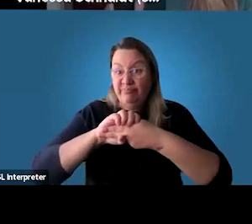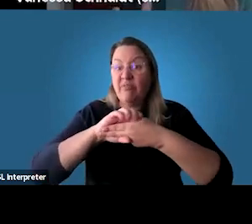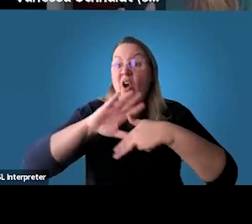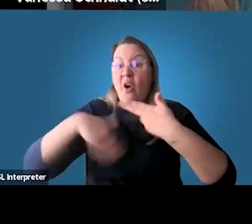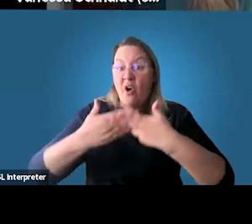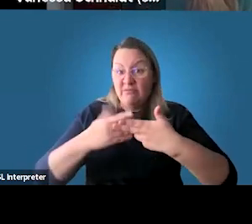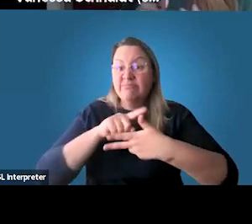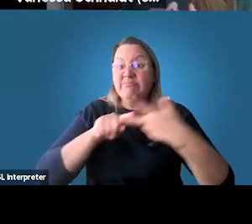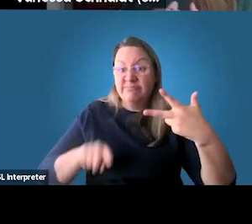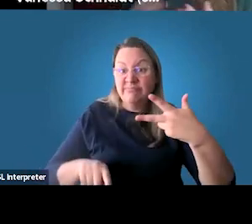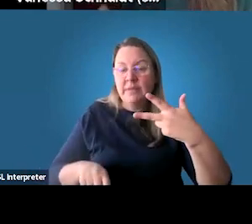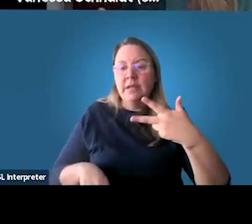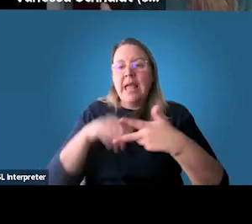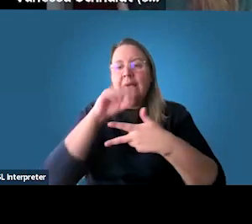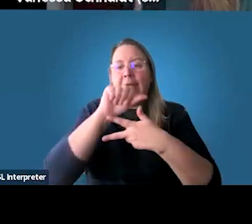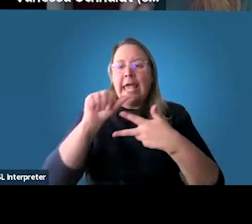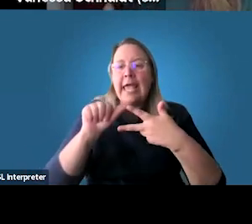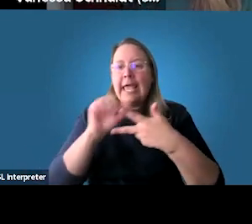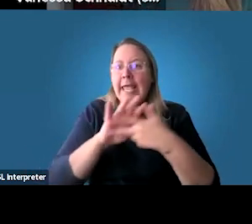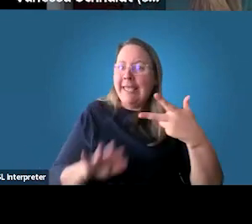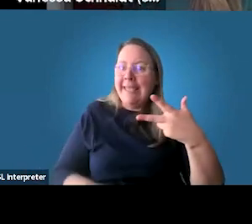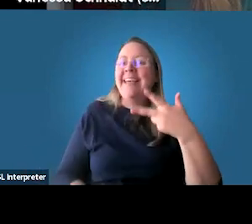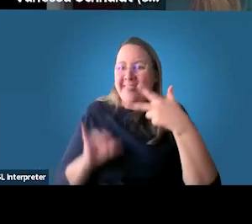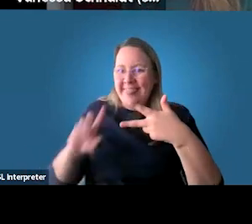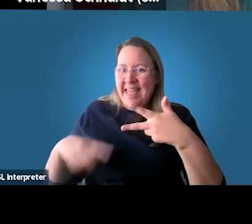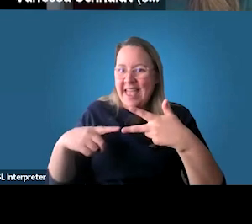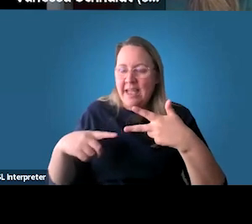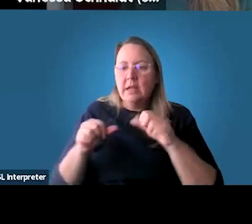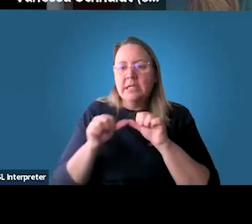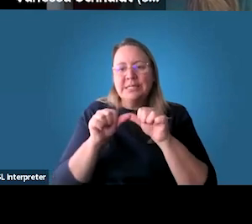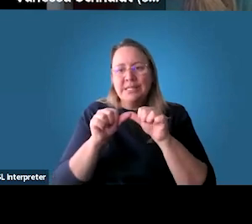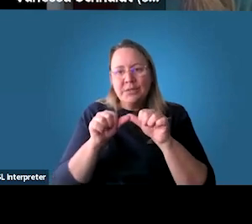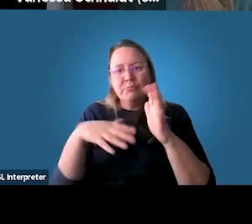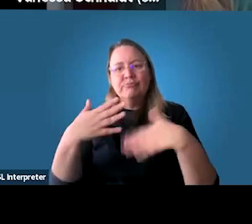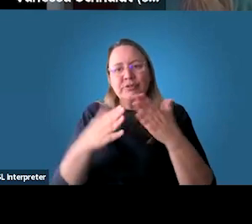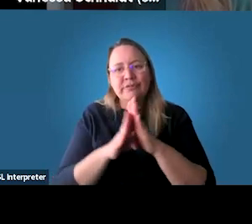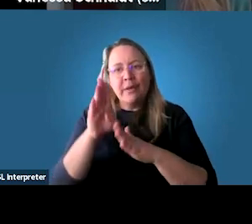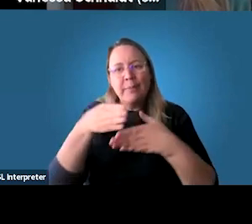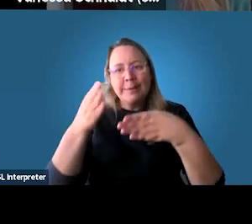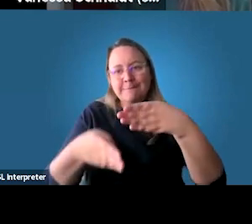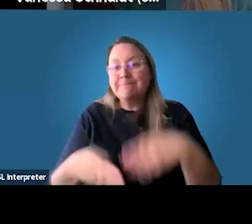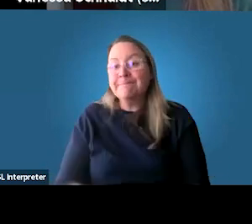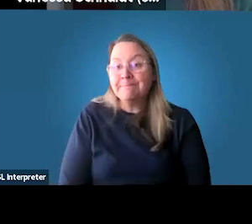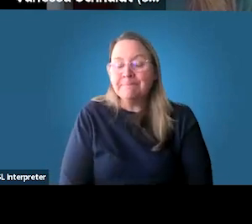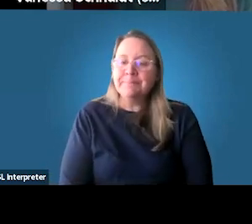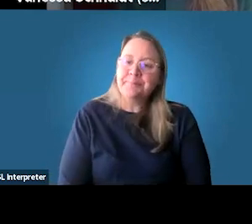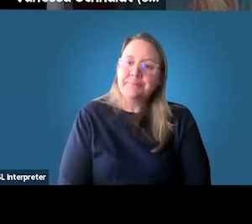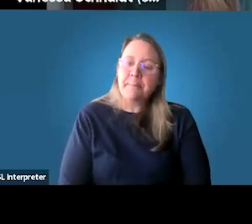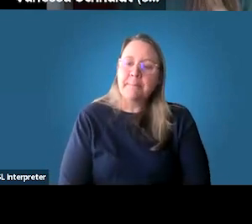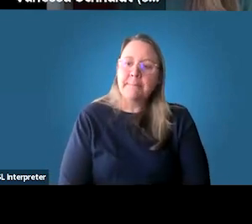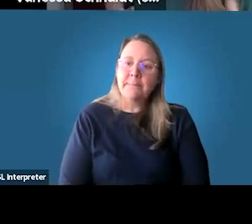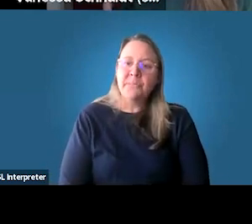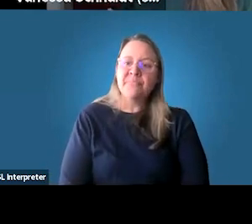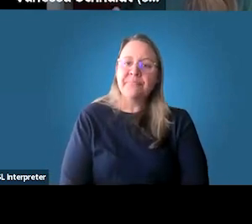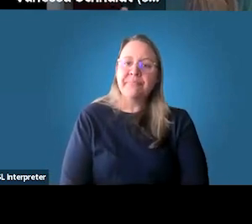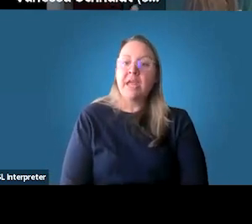those three A's not just as a list, but as a continuum of outcomes. Now, going back to our audiences for a moment,